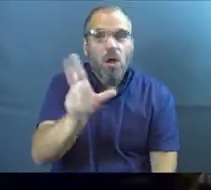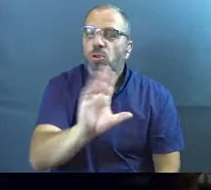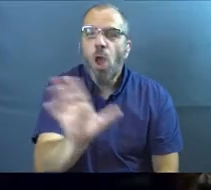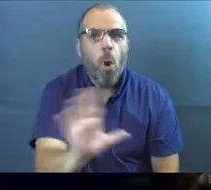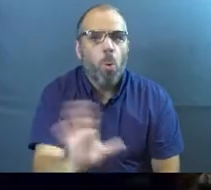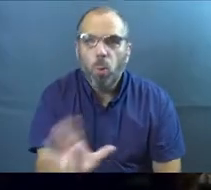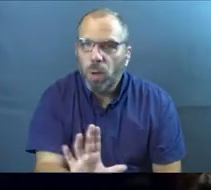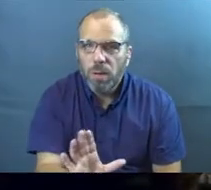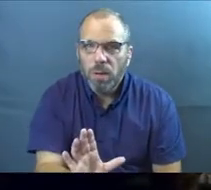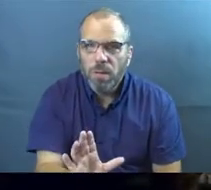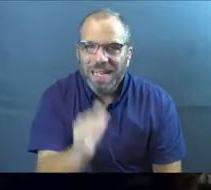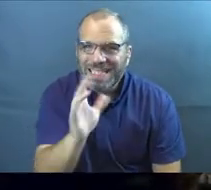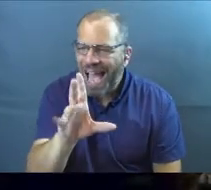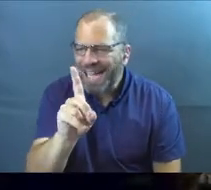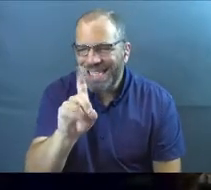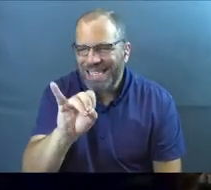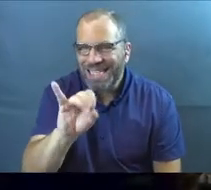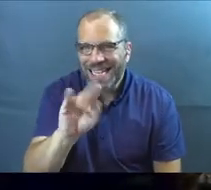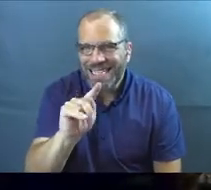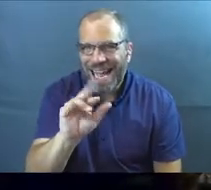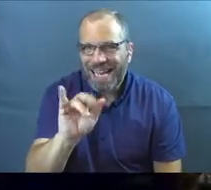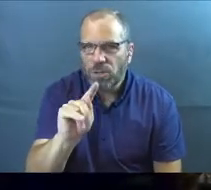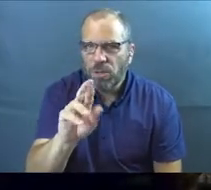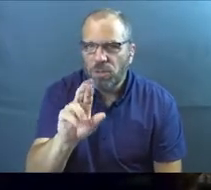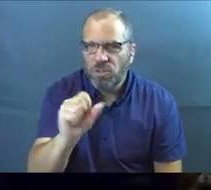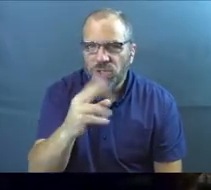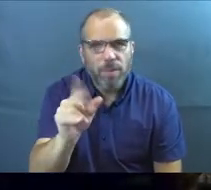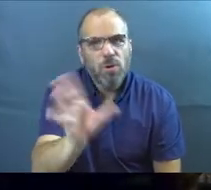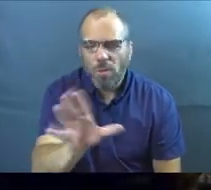No. It's not that.